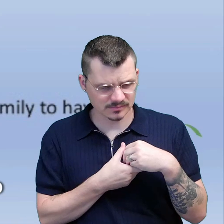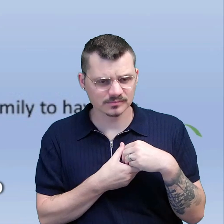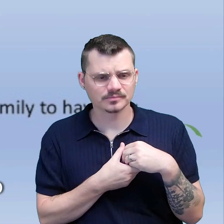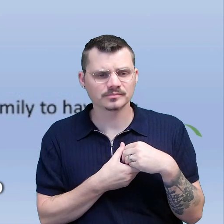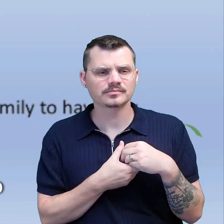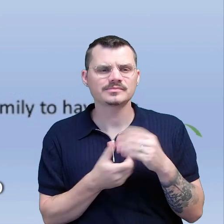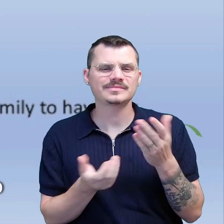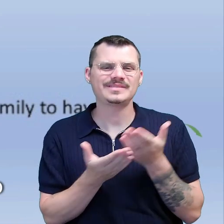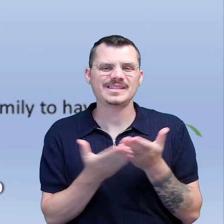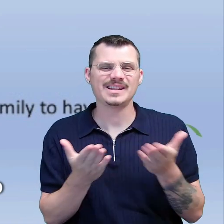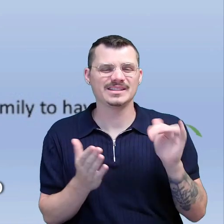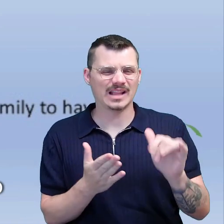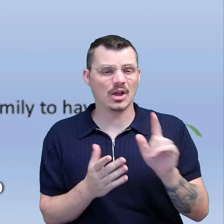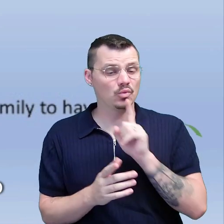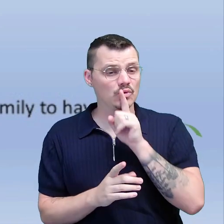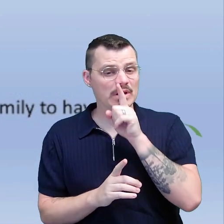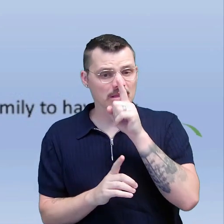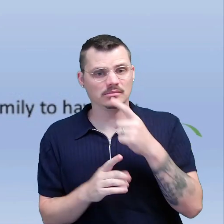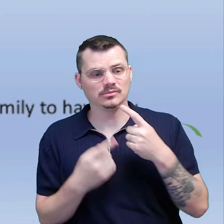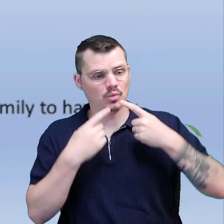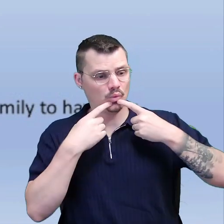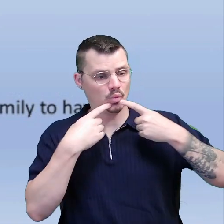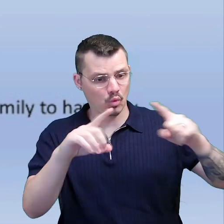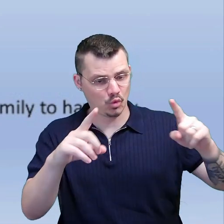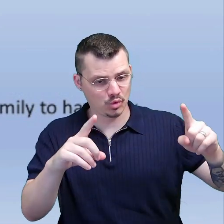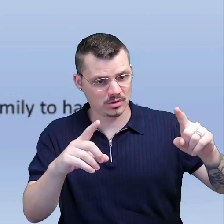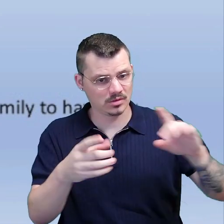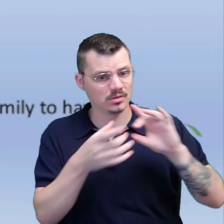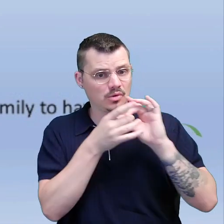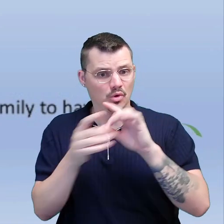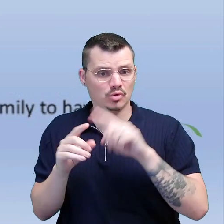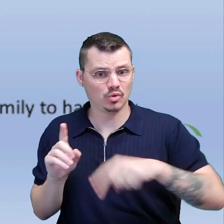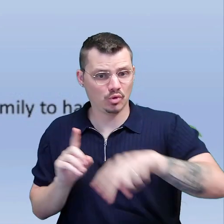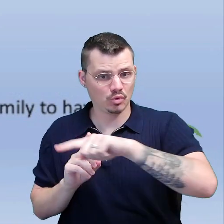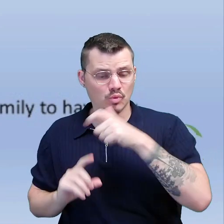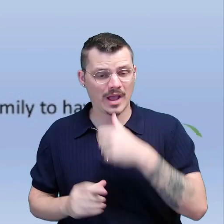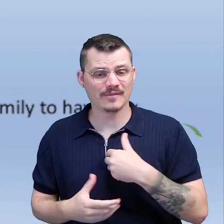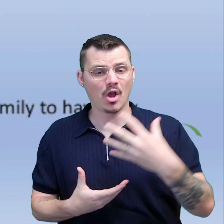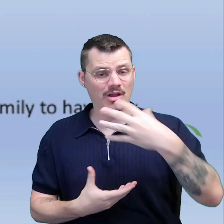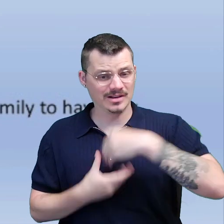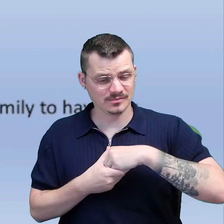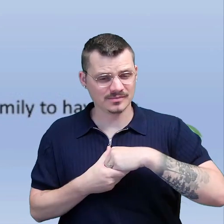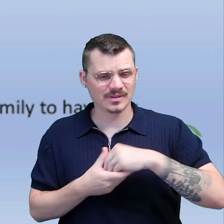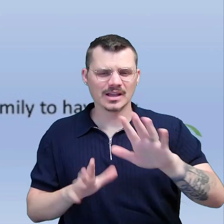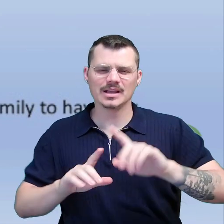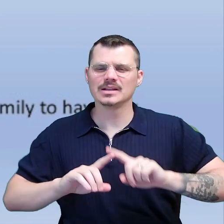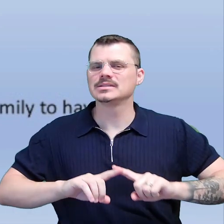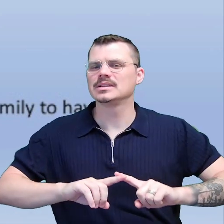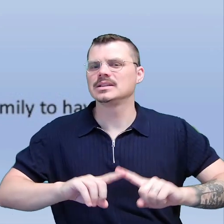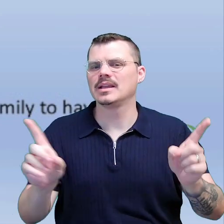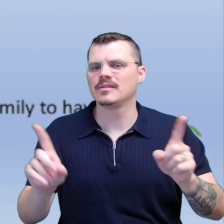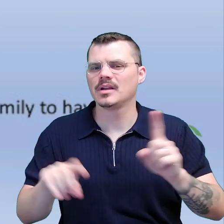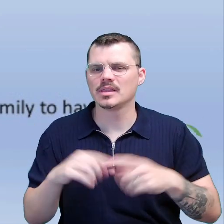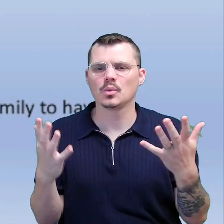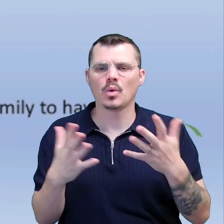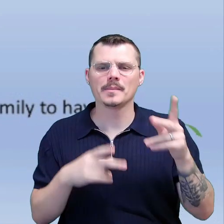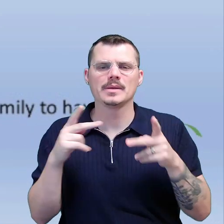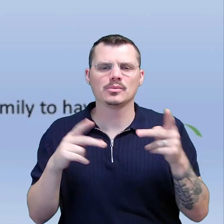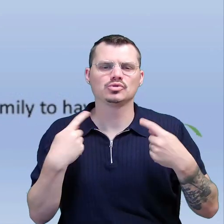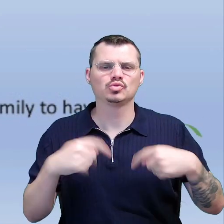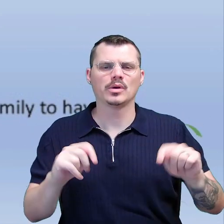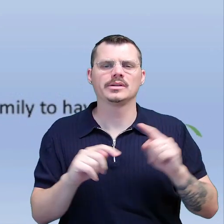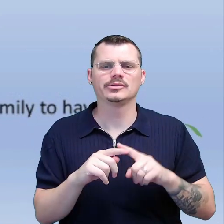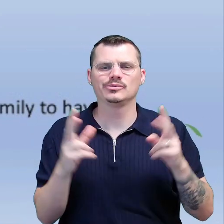the things that really work according to people with autism are different than a lot of what people try and